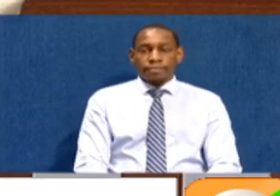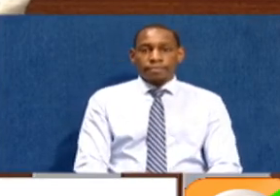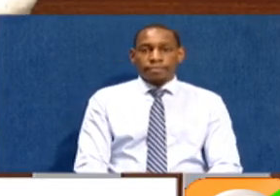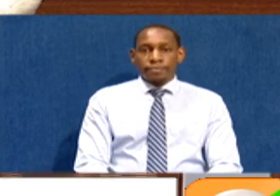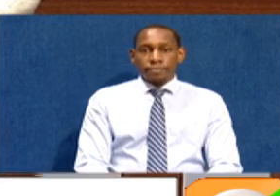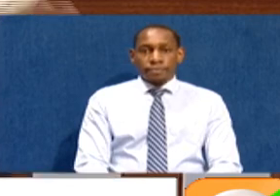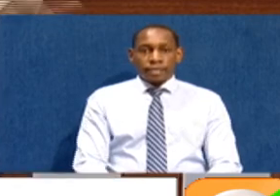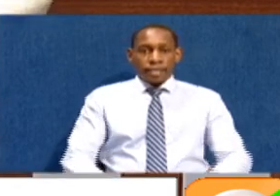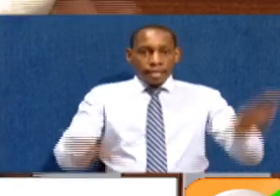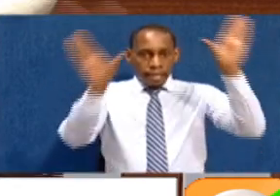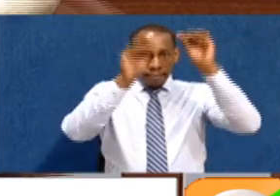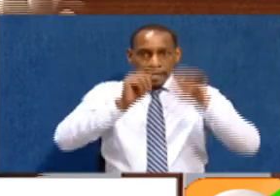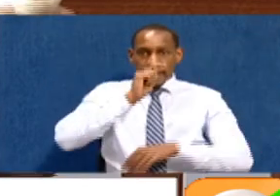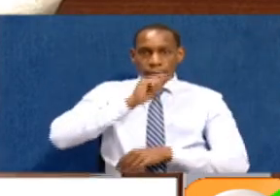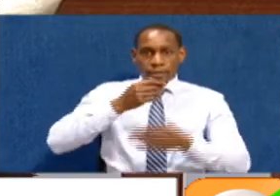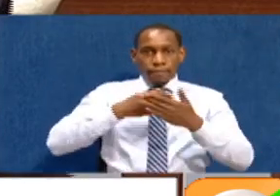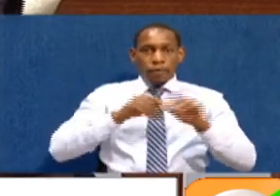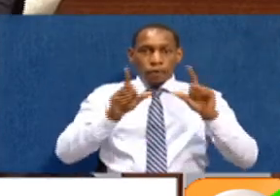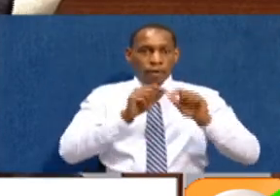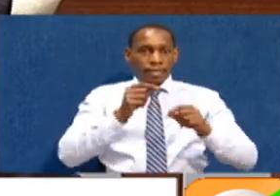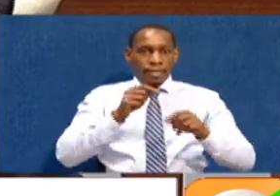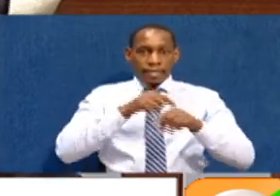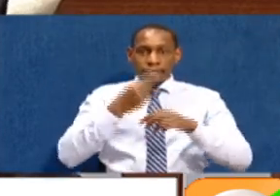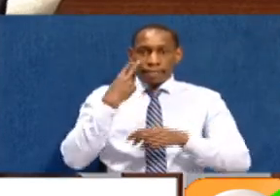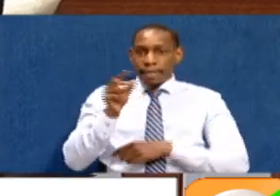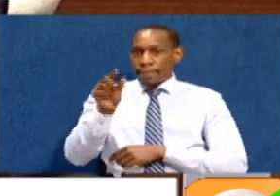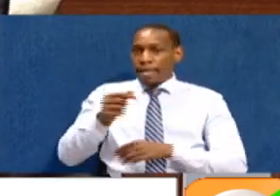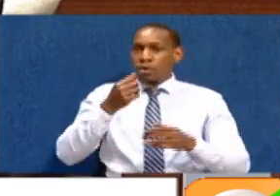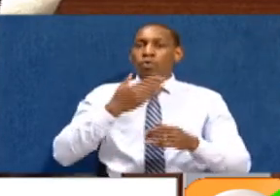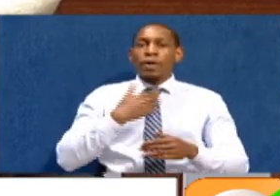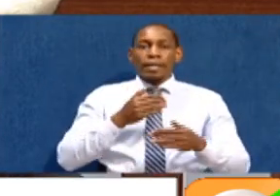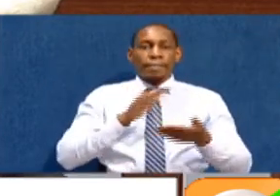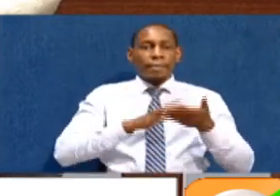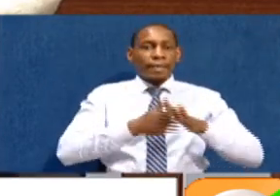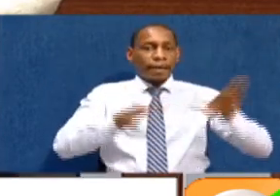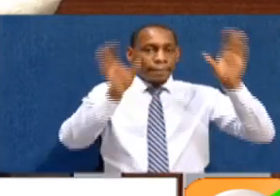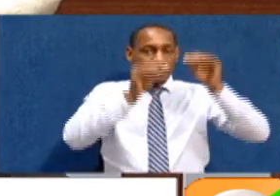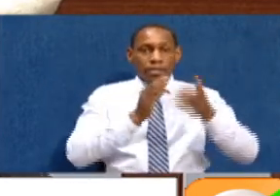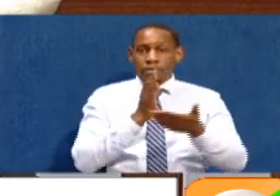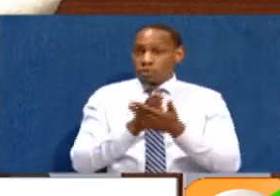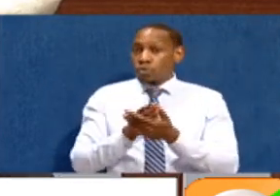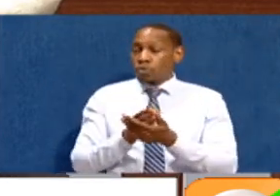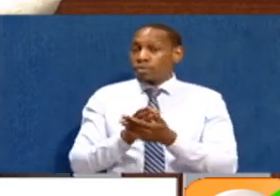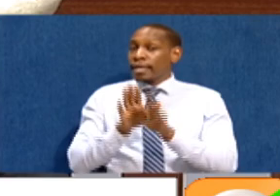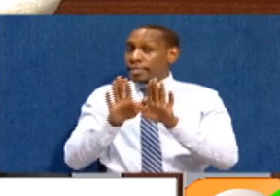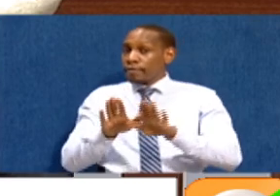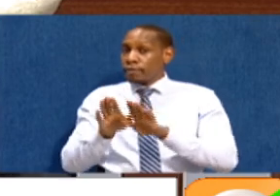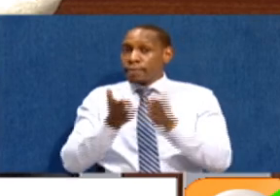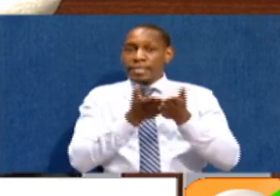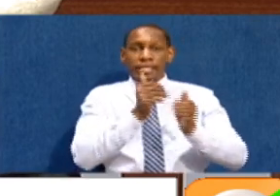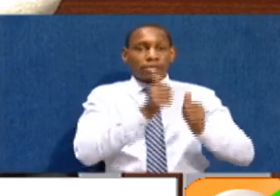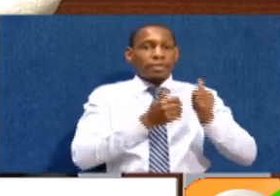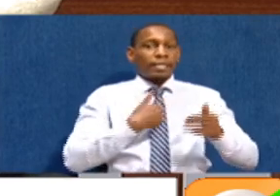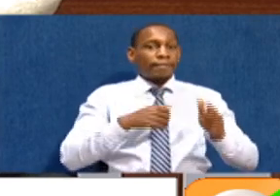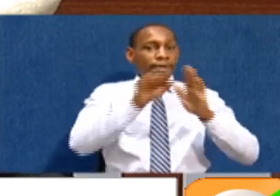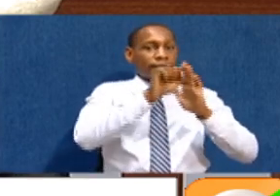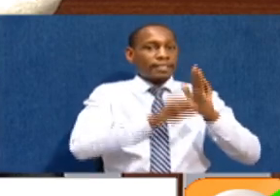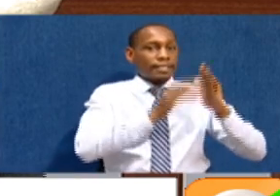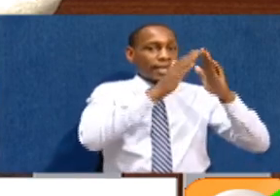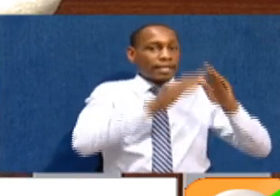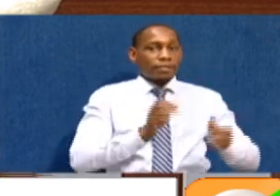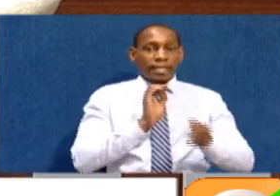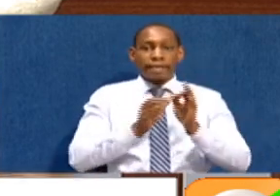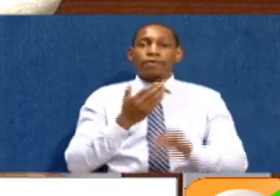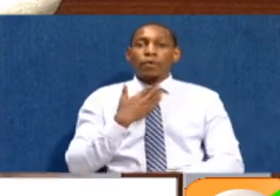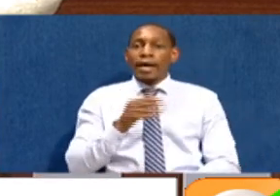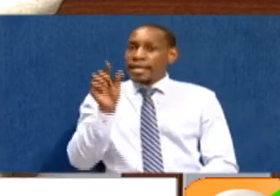say this. Ukiona mtu anataka sana kuwa rais, jitahadhari na mtu huyo. Biashara gani iko katika ikulu? If